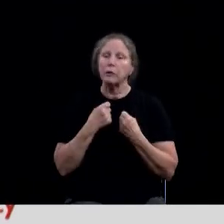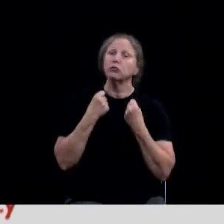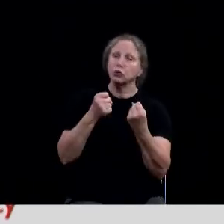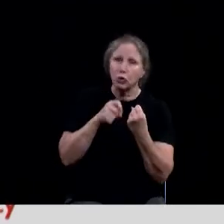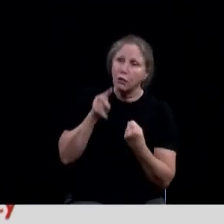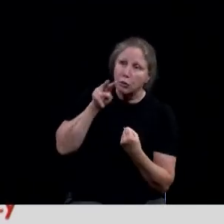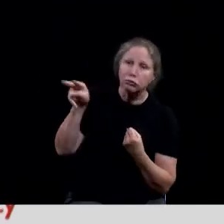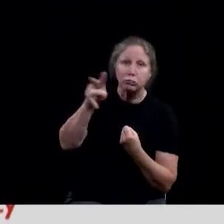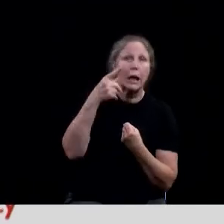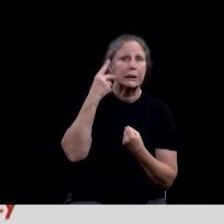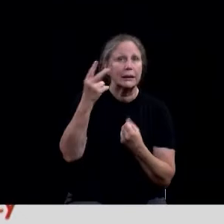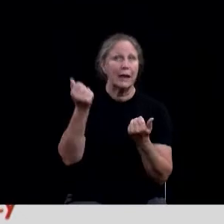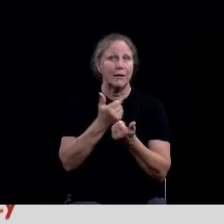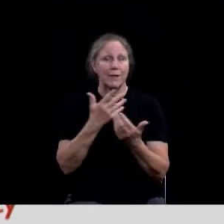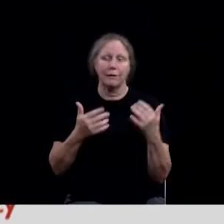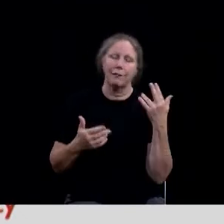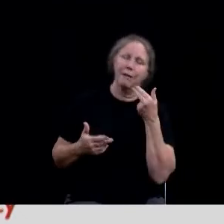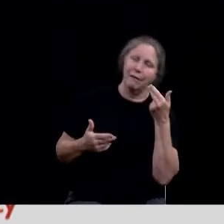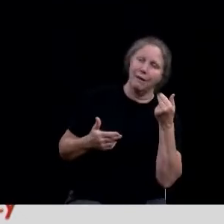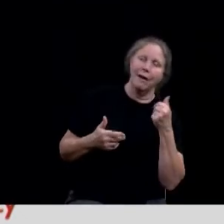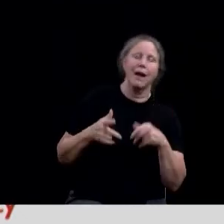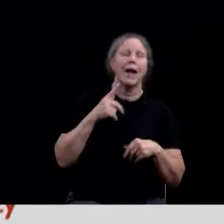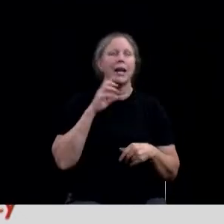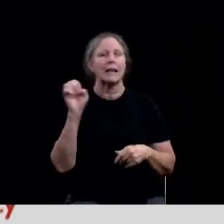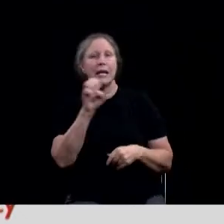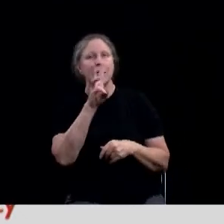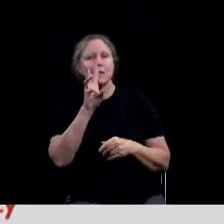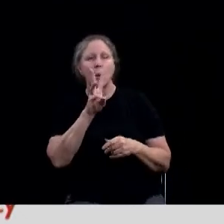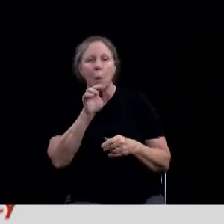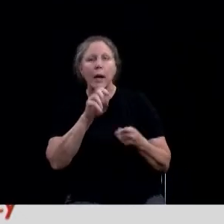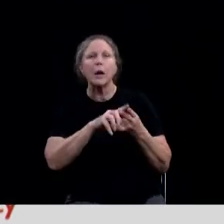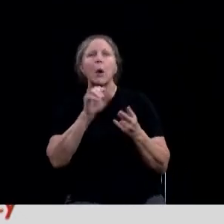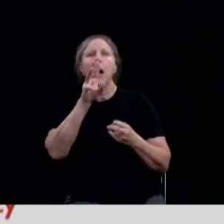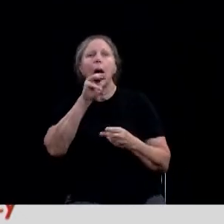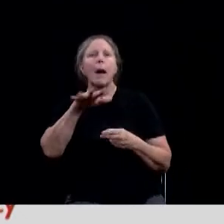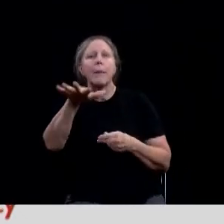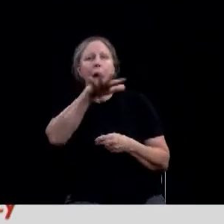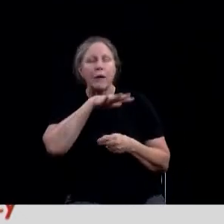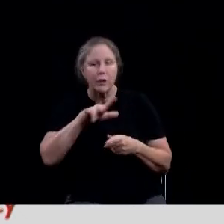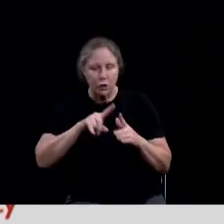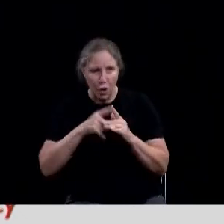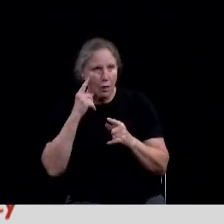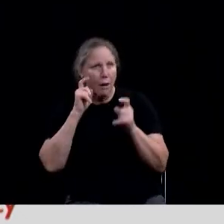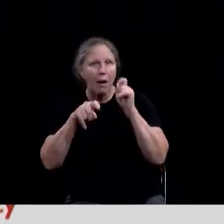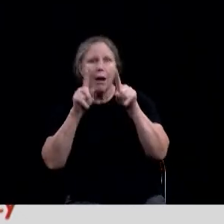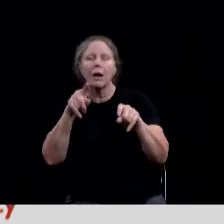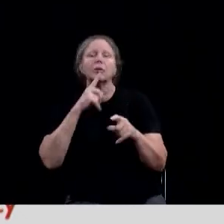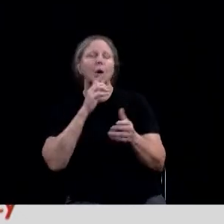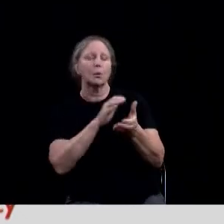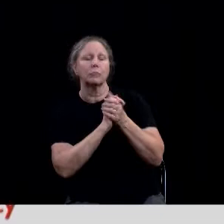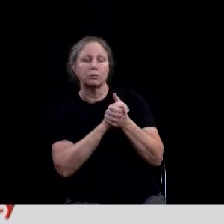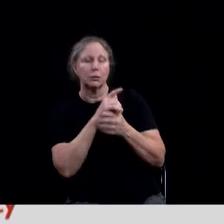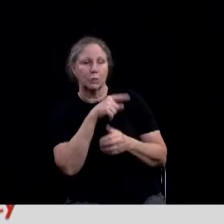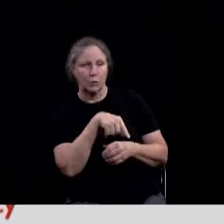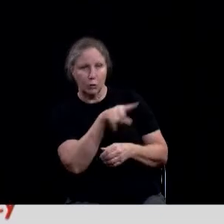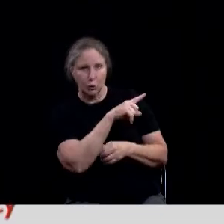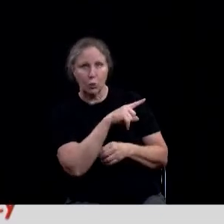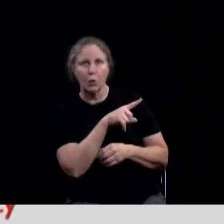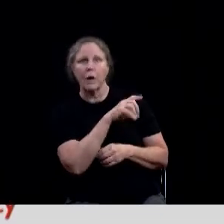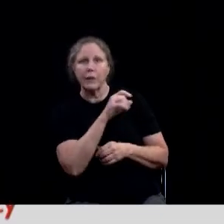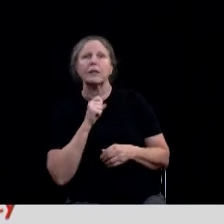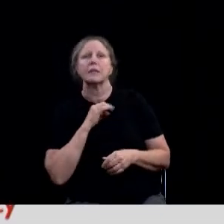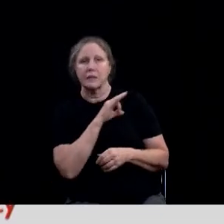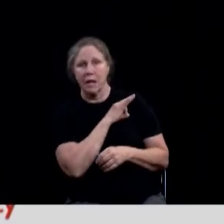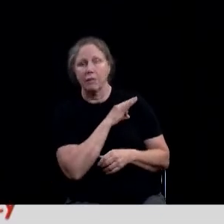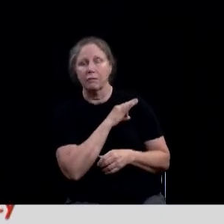Elm Avenue and all the surrounding areas. And so I just really want to congratulate you and the staff for the great work that's taking place.